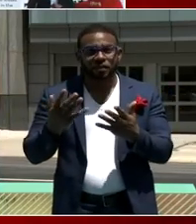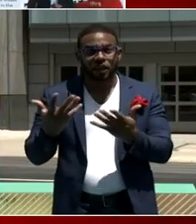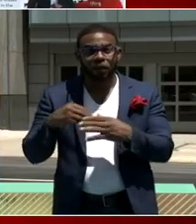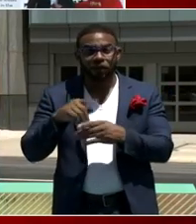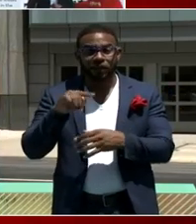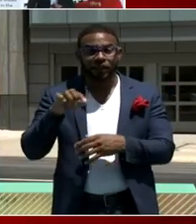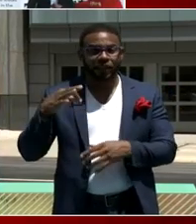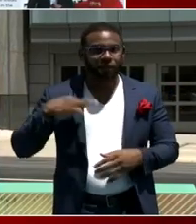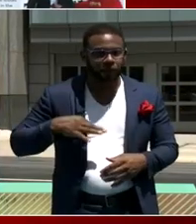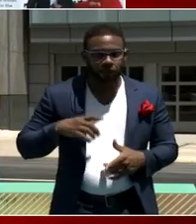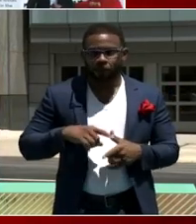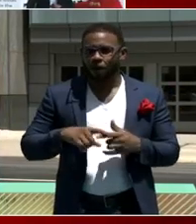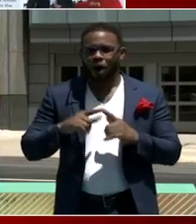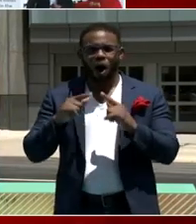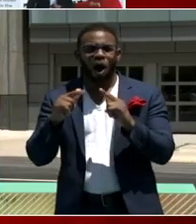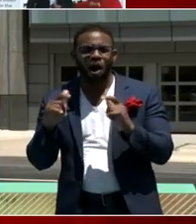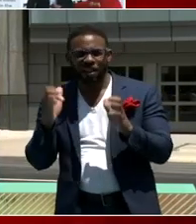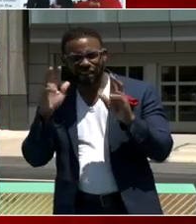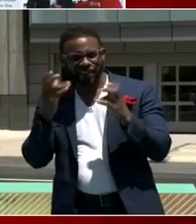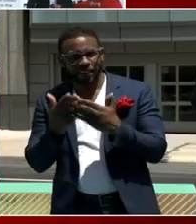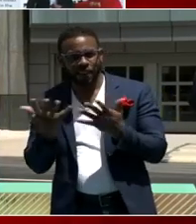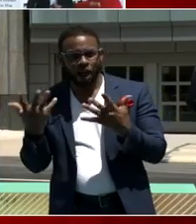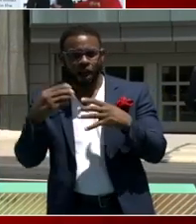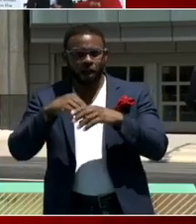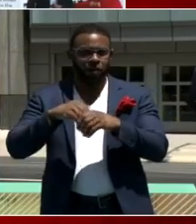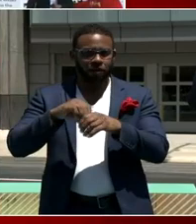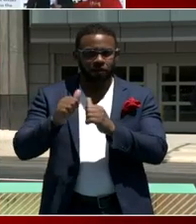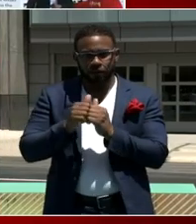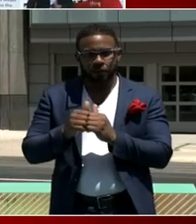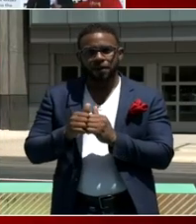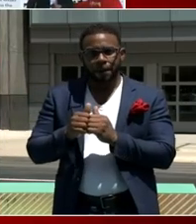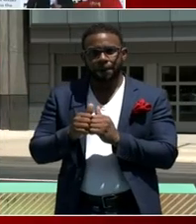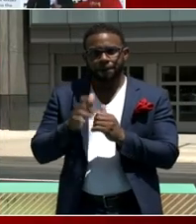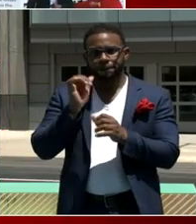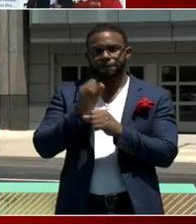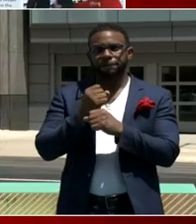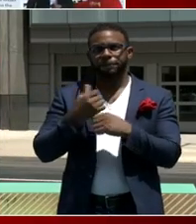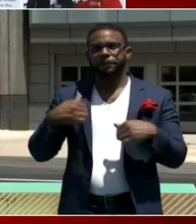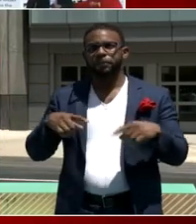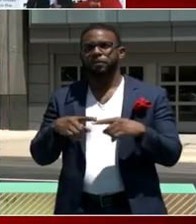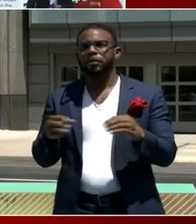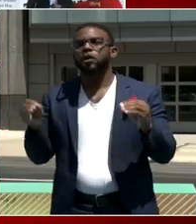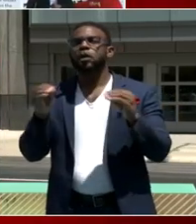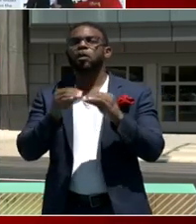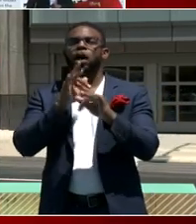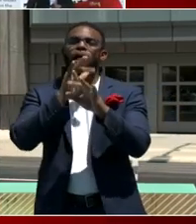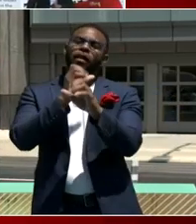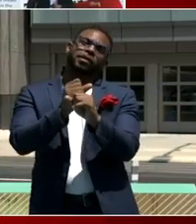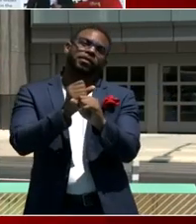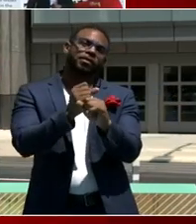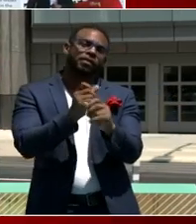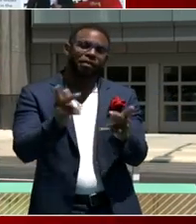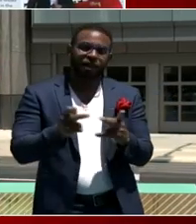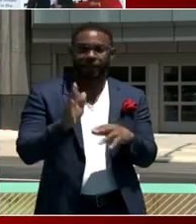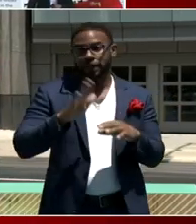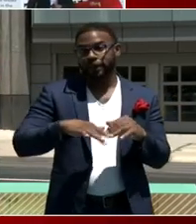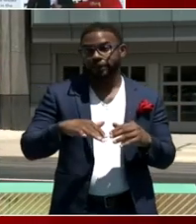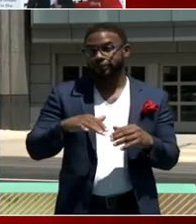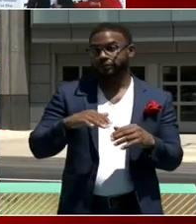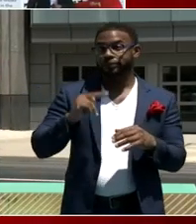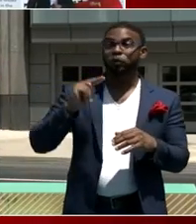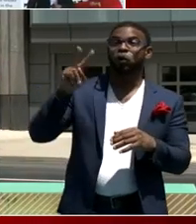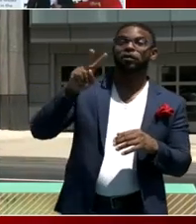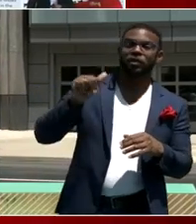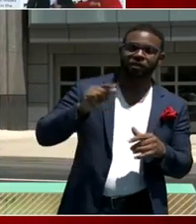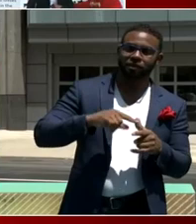tax benefits, or all of these things all put together will make us a more attractive site than